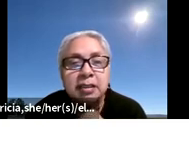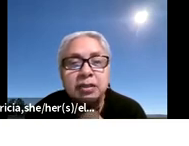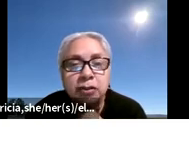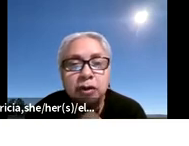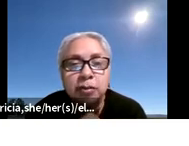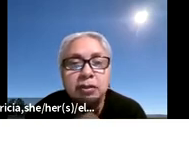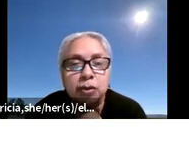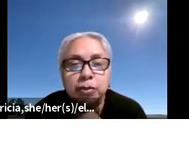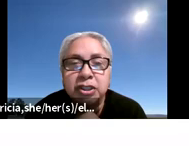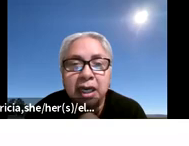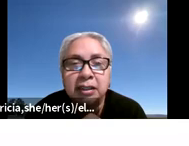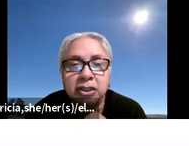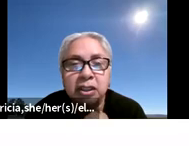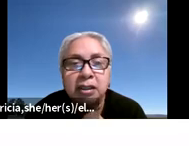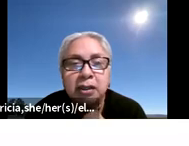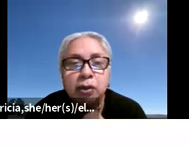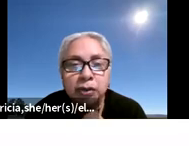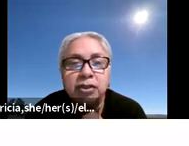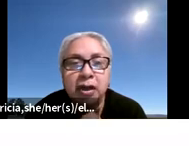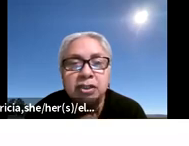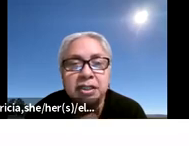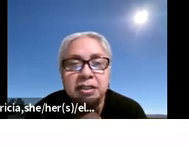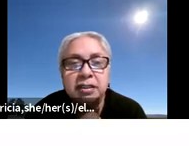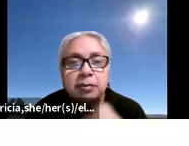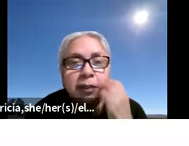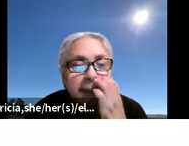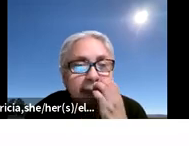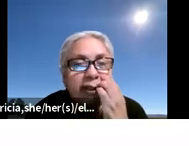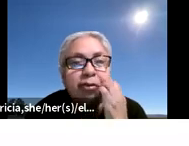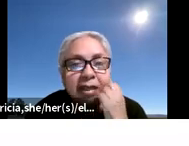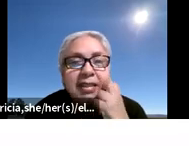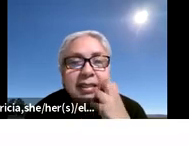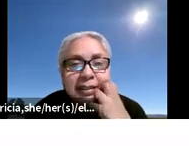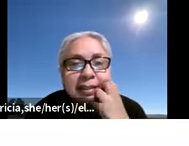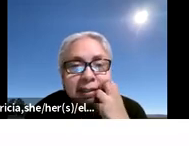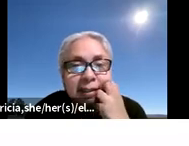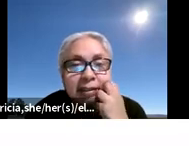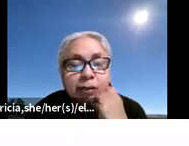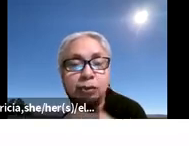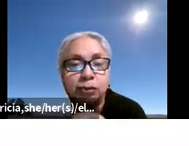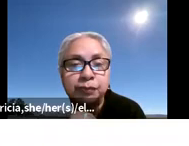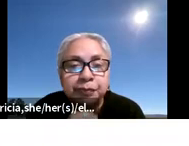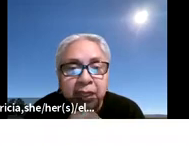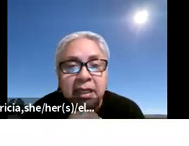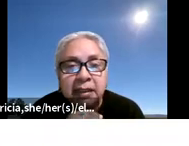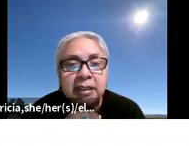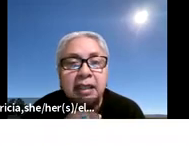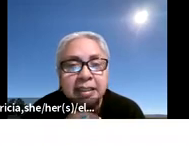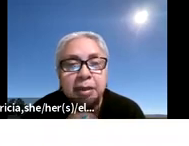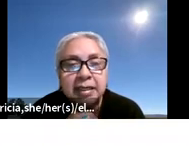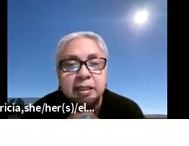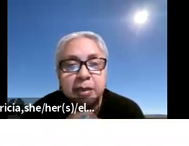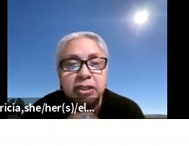in systems is going to be super challenging with the knowledge that systems are inherently racist and sexist. Woo.